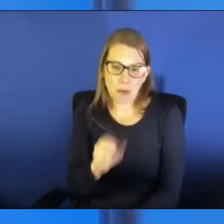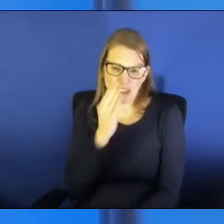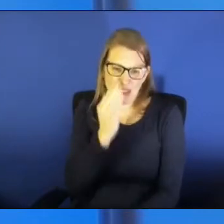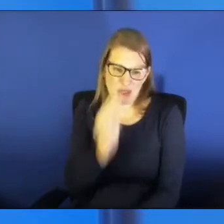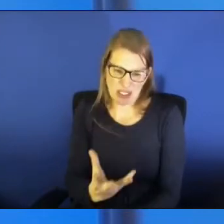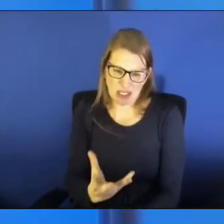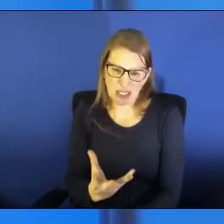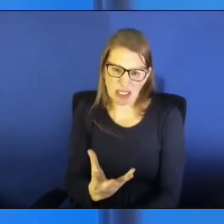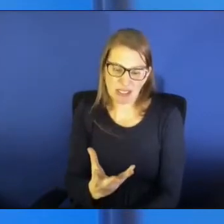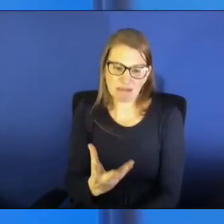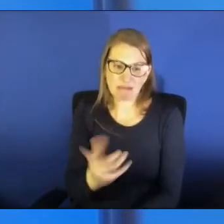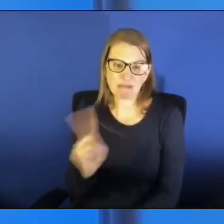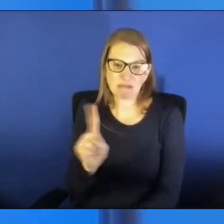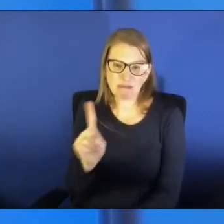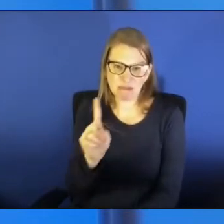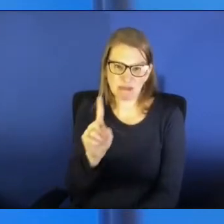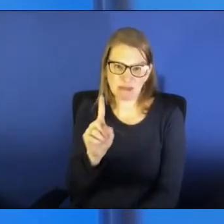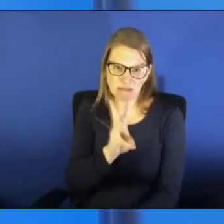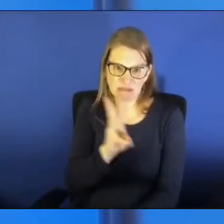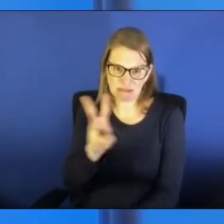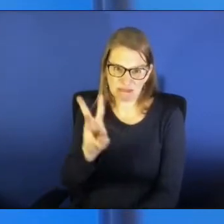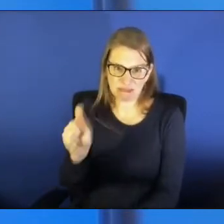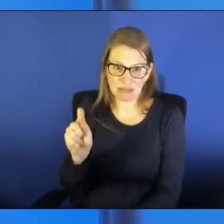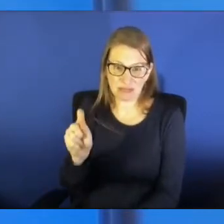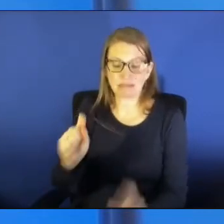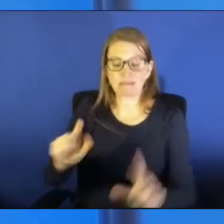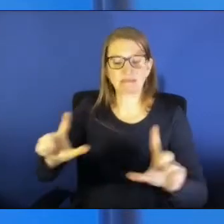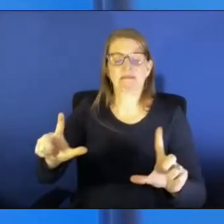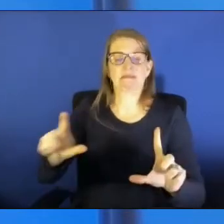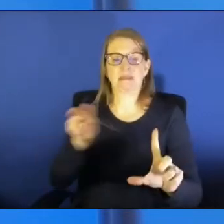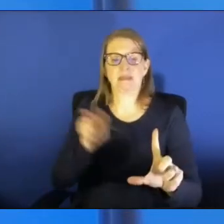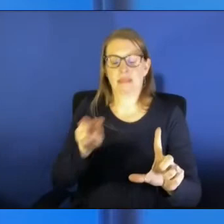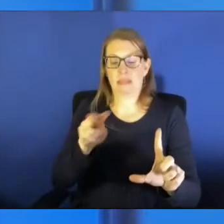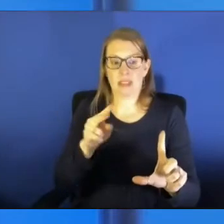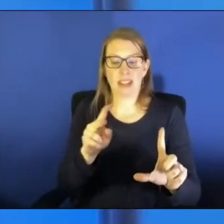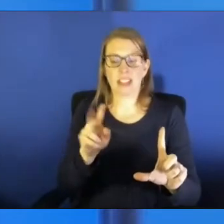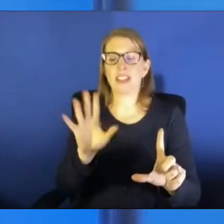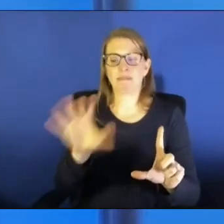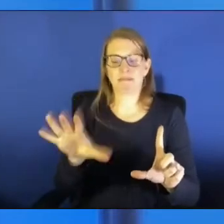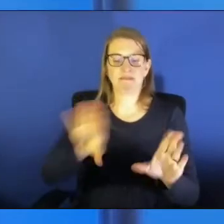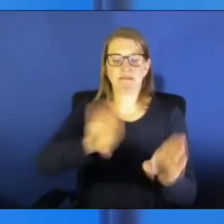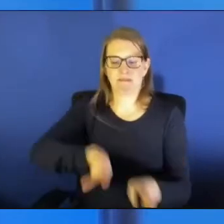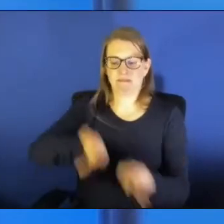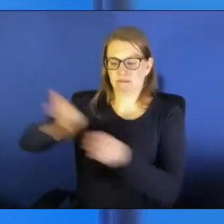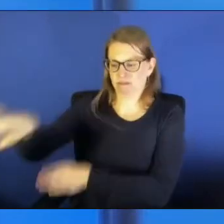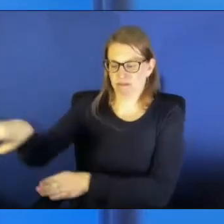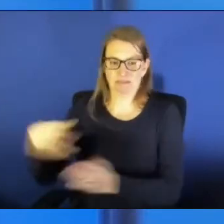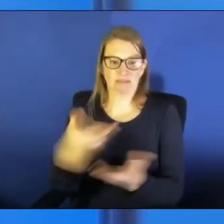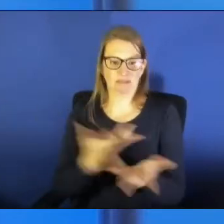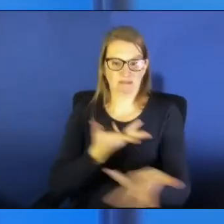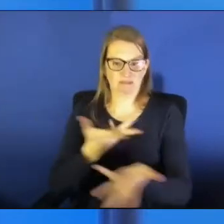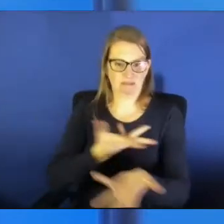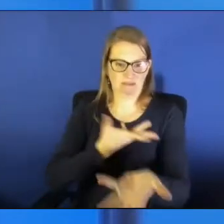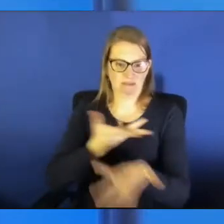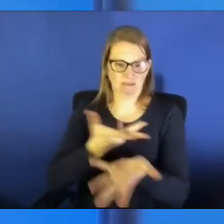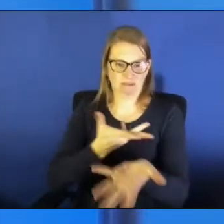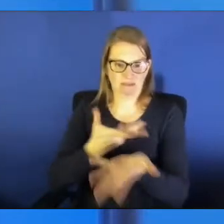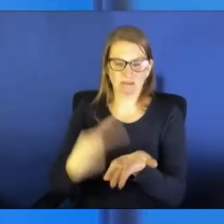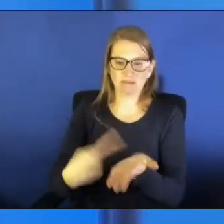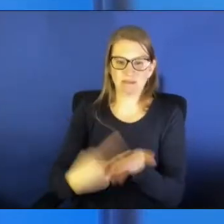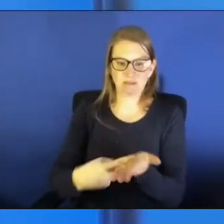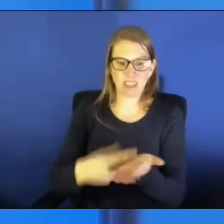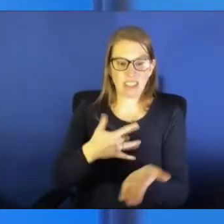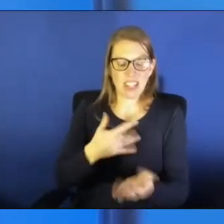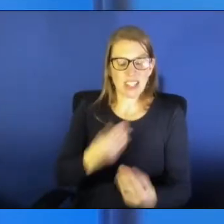thinks need to have a very different conversation than the one we get to have. And so it's really gratifying to be able